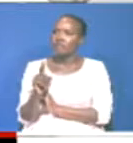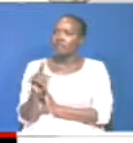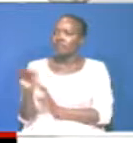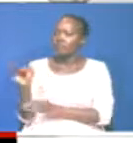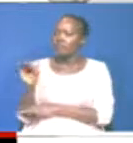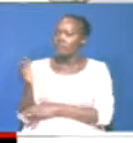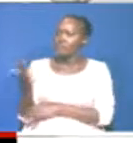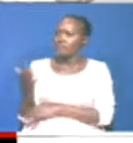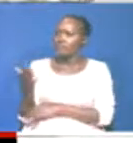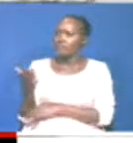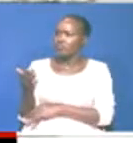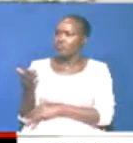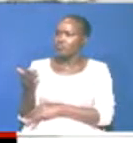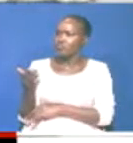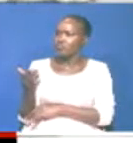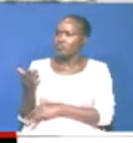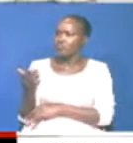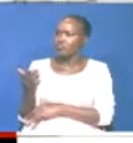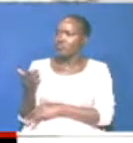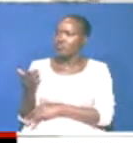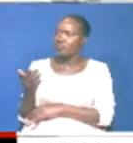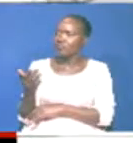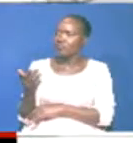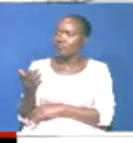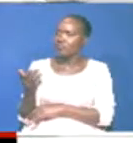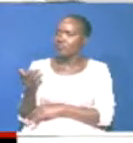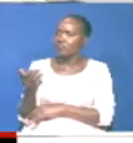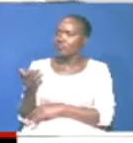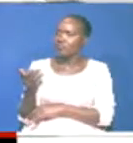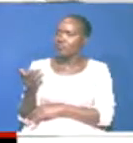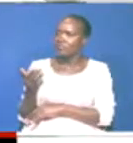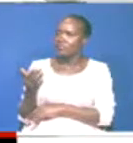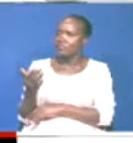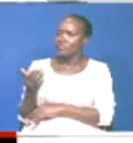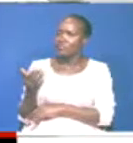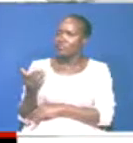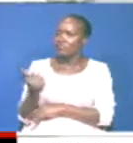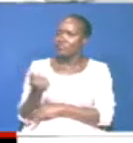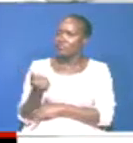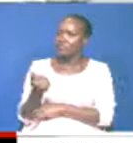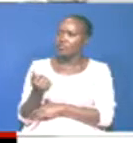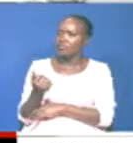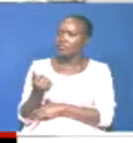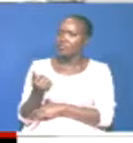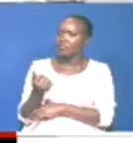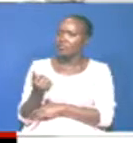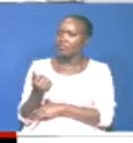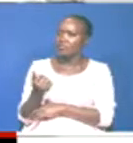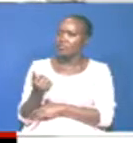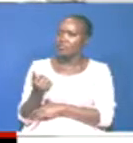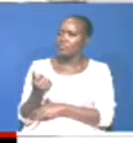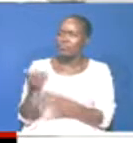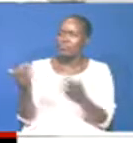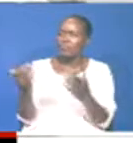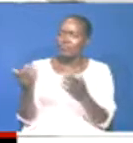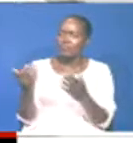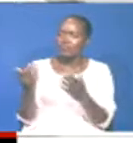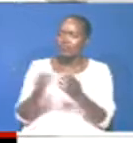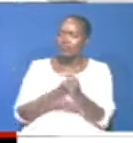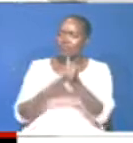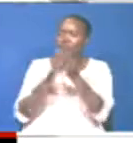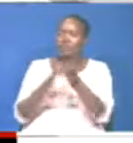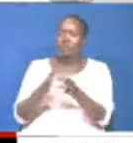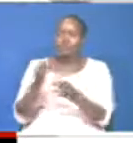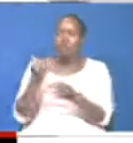say, there was some red phone there, and I think the big man had called. And I heard